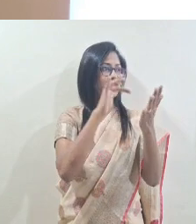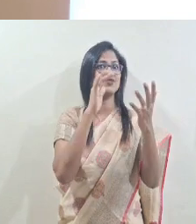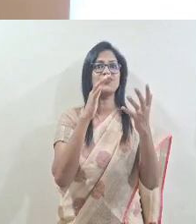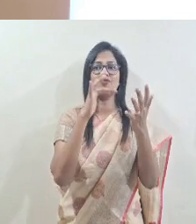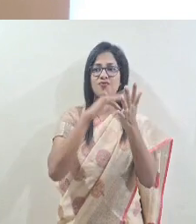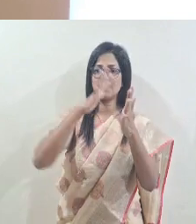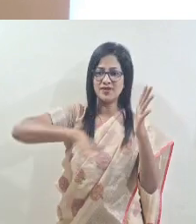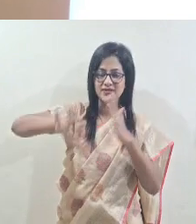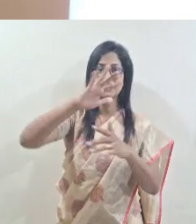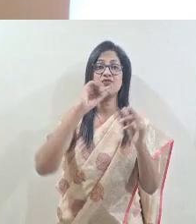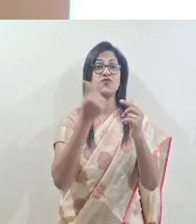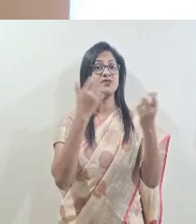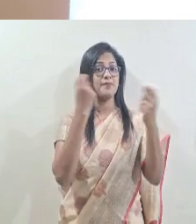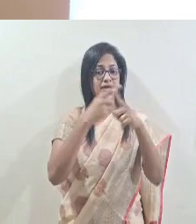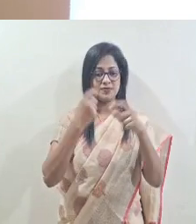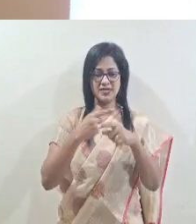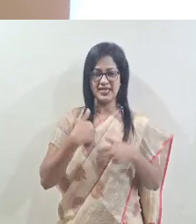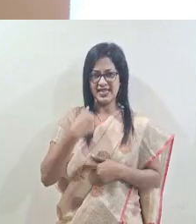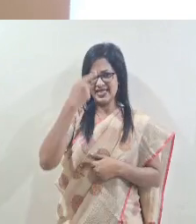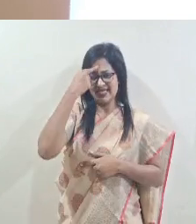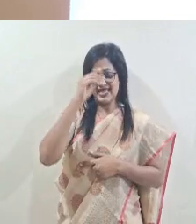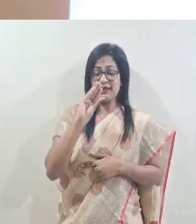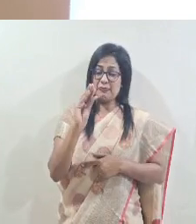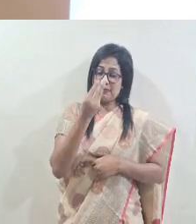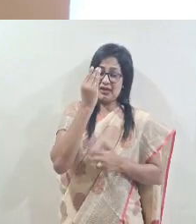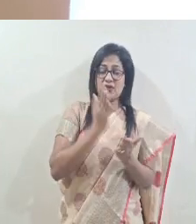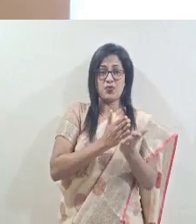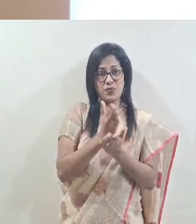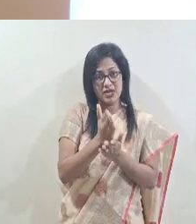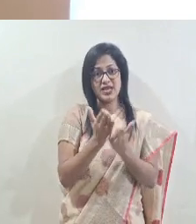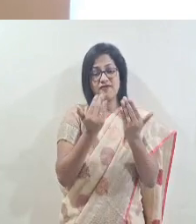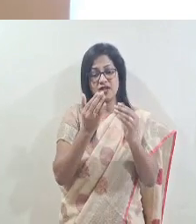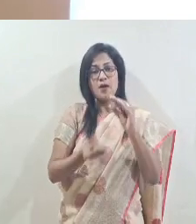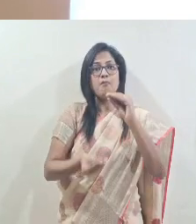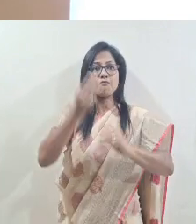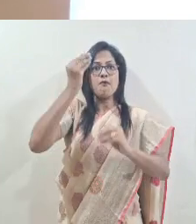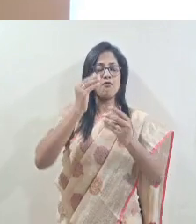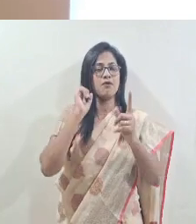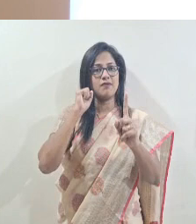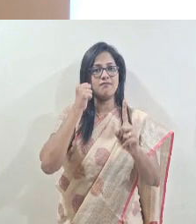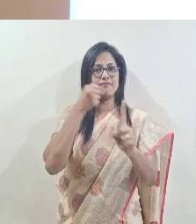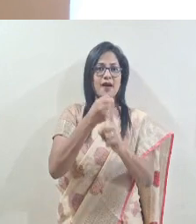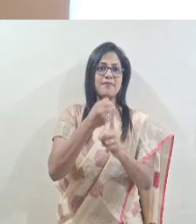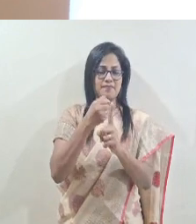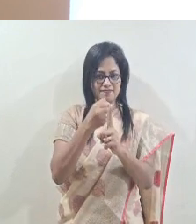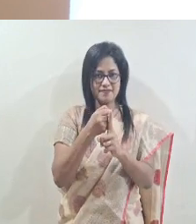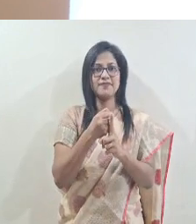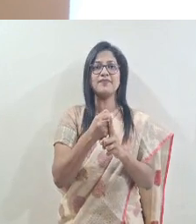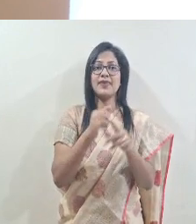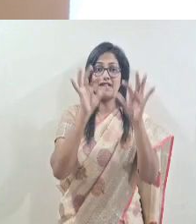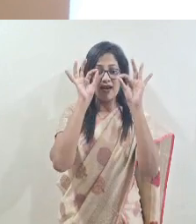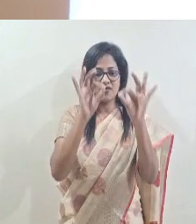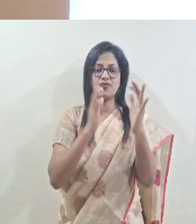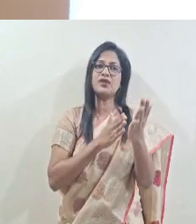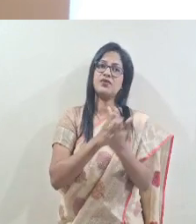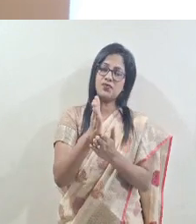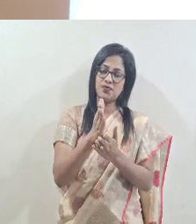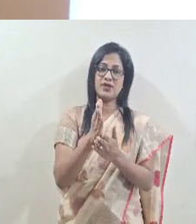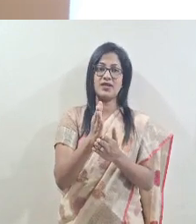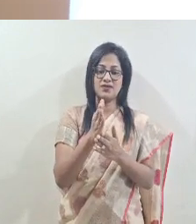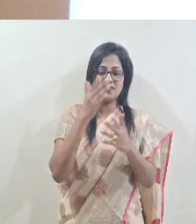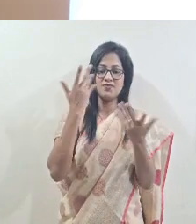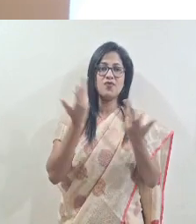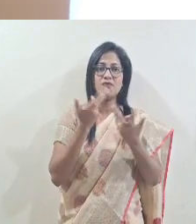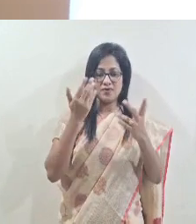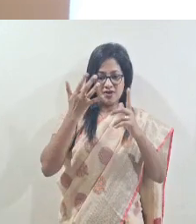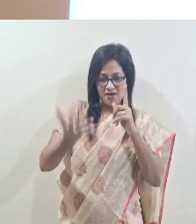model, which I thought would be a better way and more effective and accurate way to